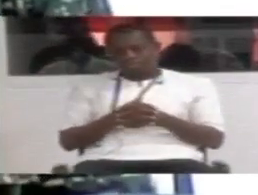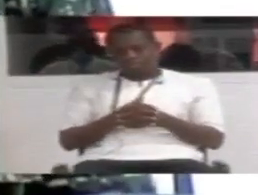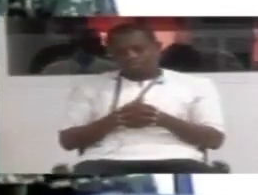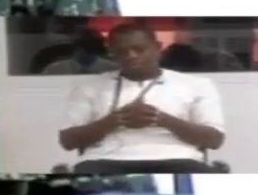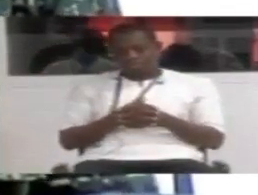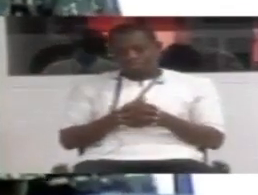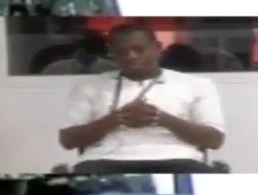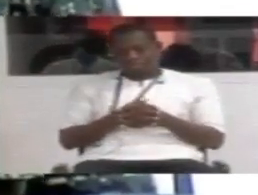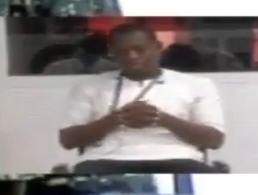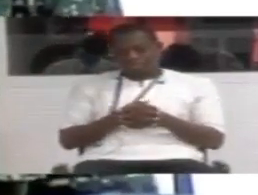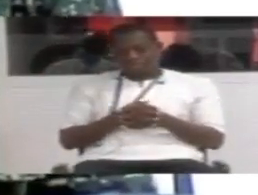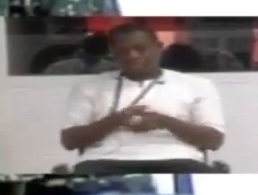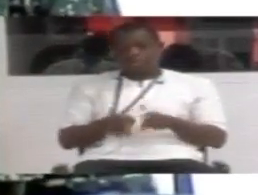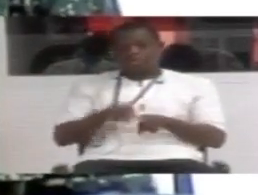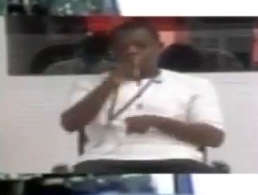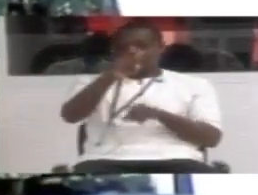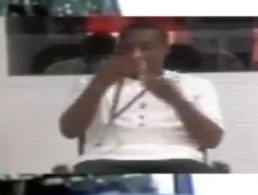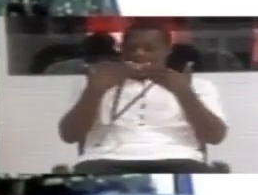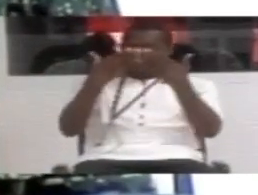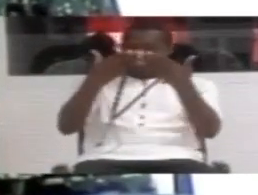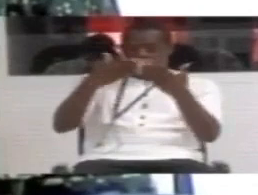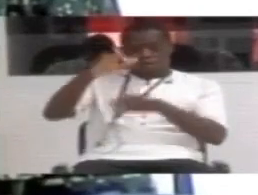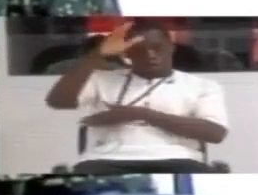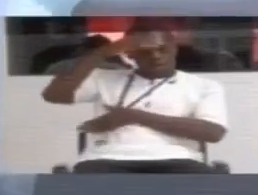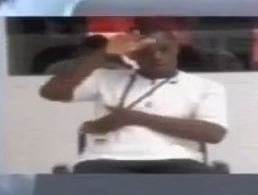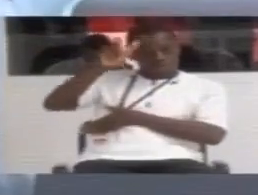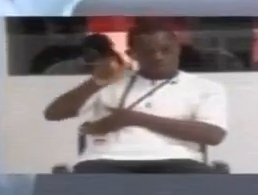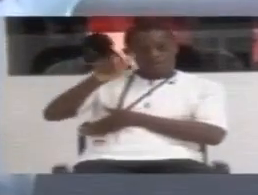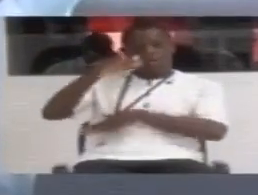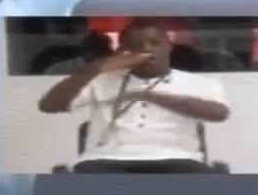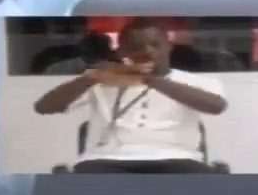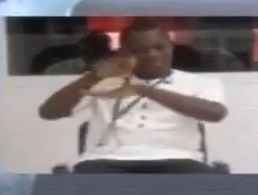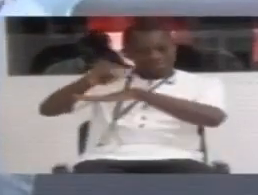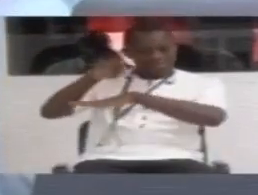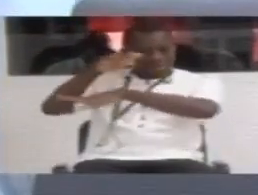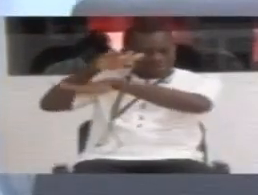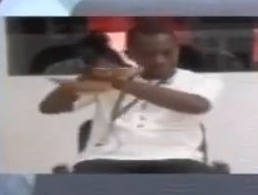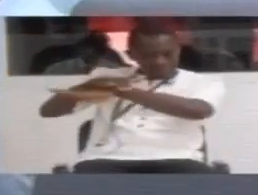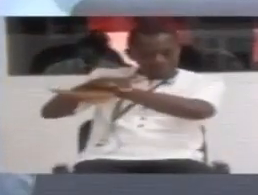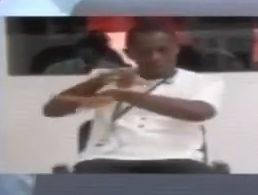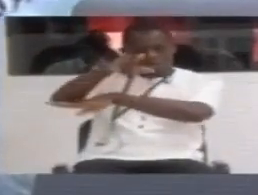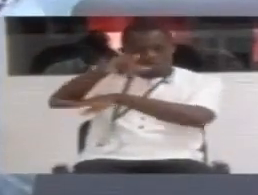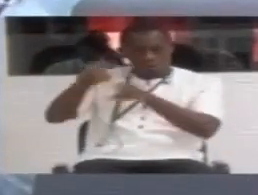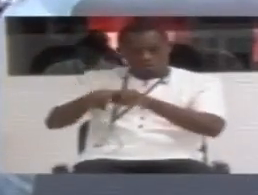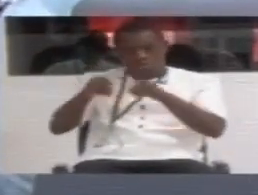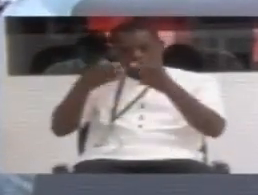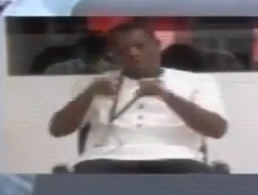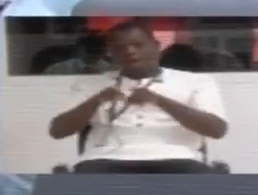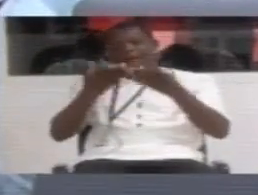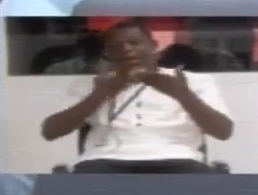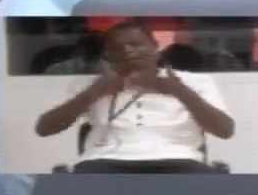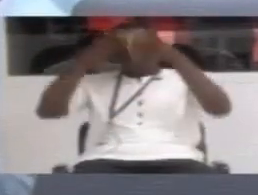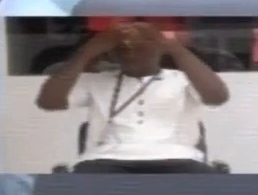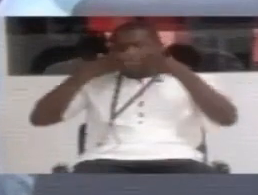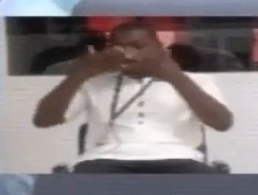leave. You told the commission that on that evening you were wearing a mask.